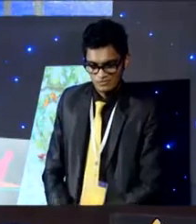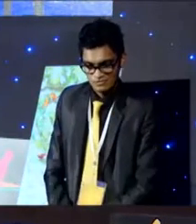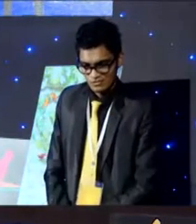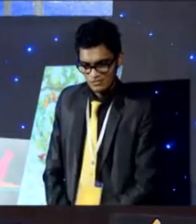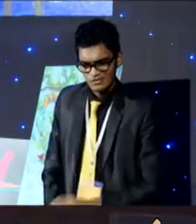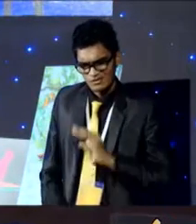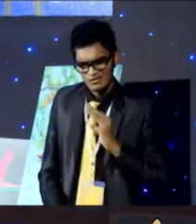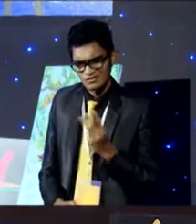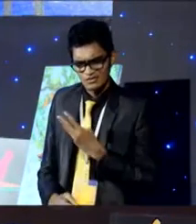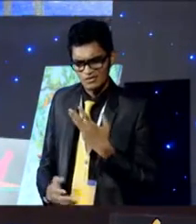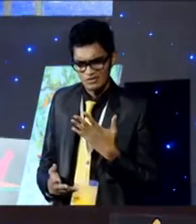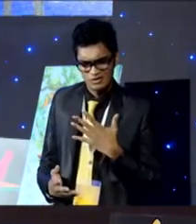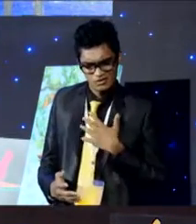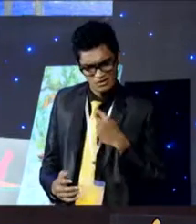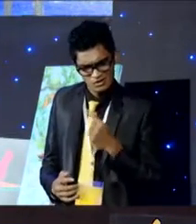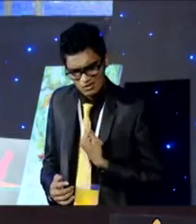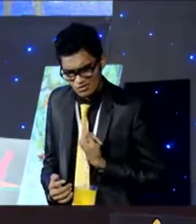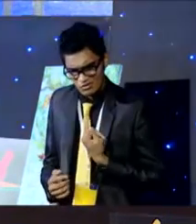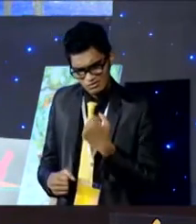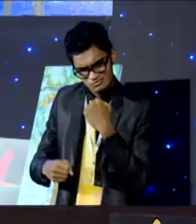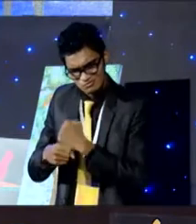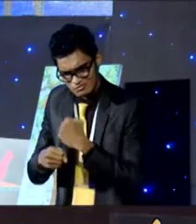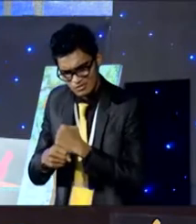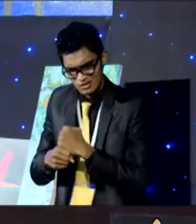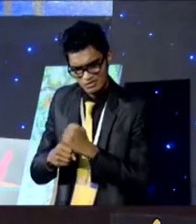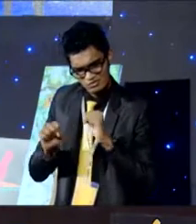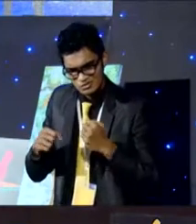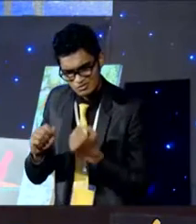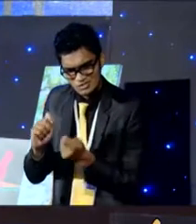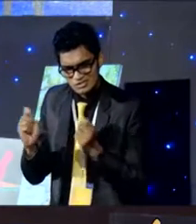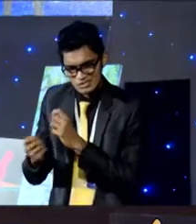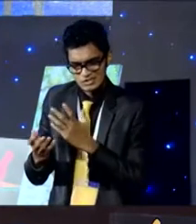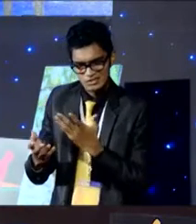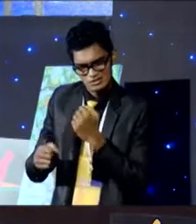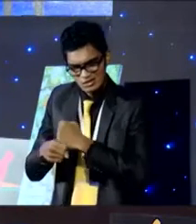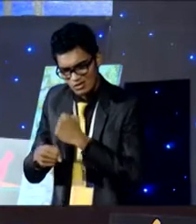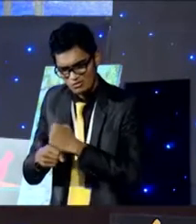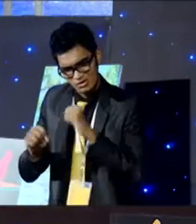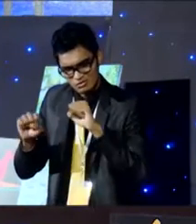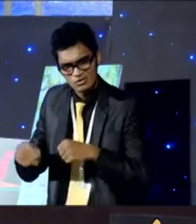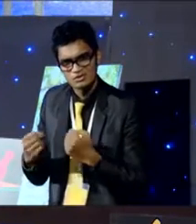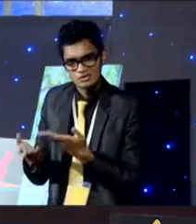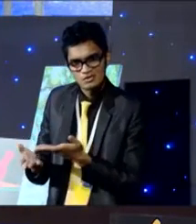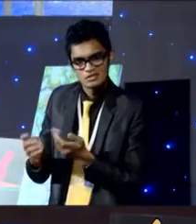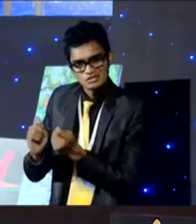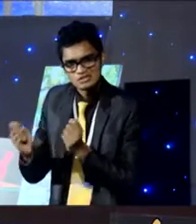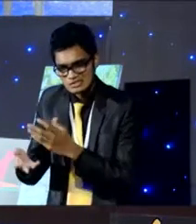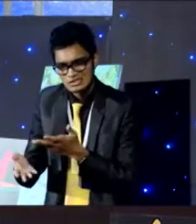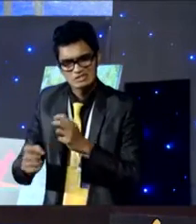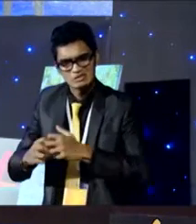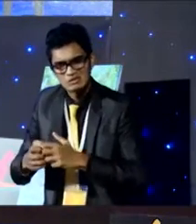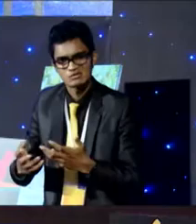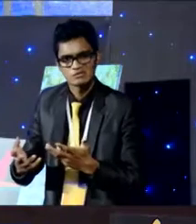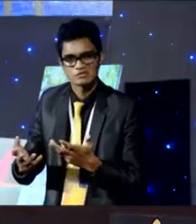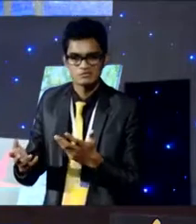We alone cannot blame the government, because government alone cannot solve the society's problems. There